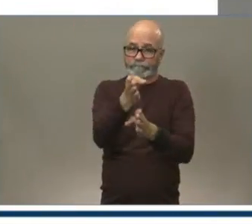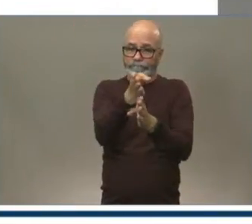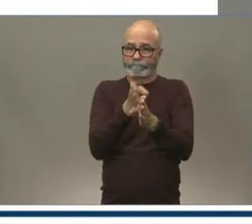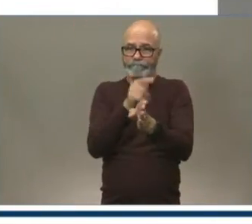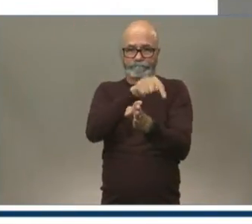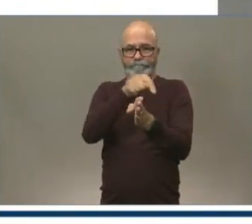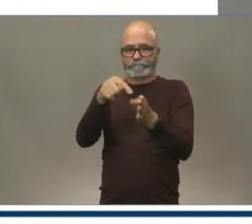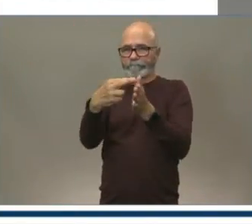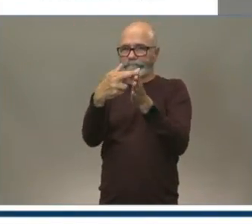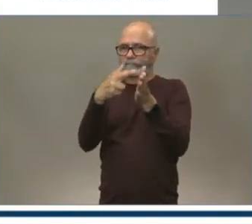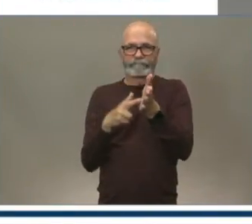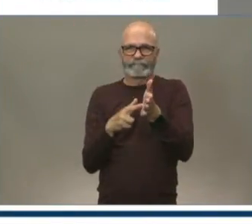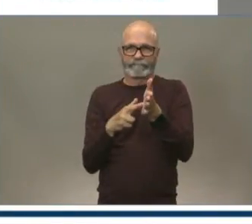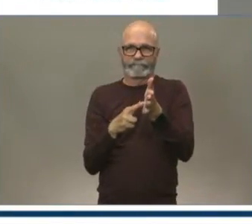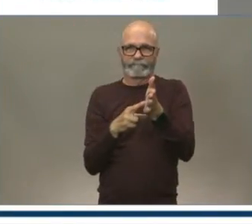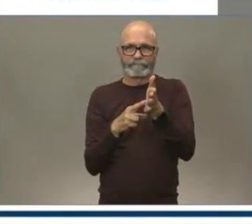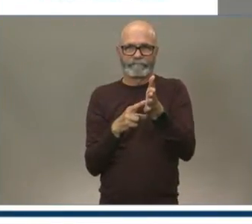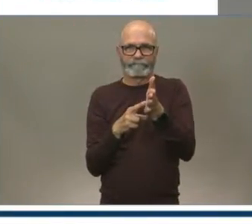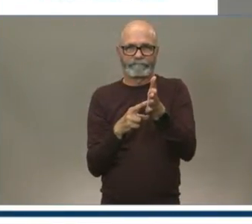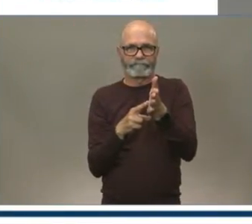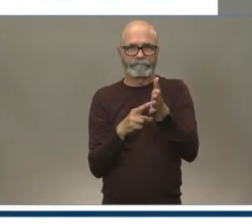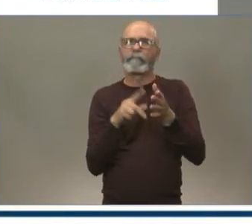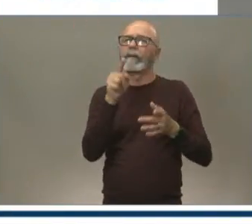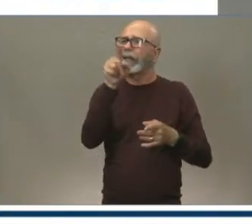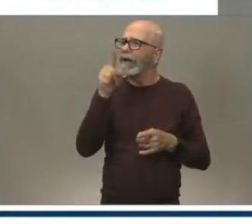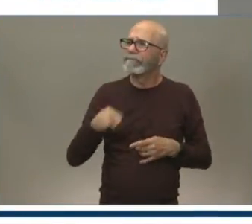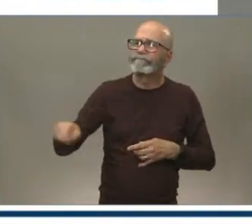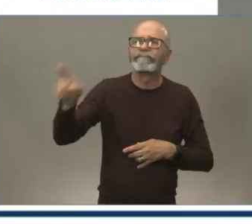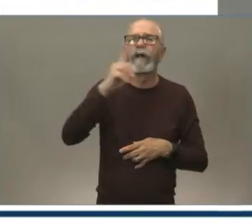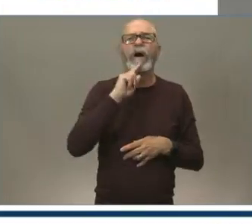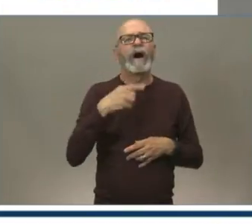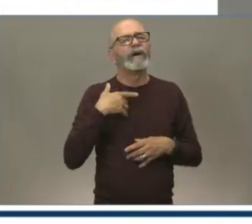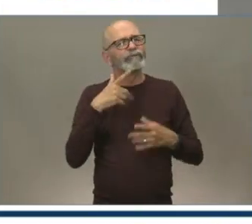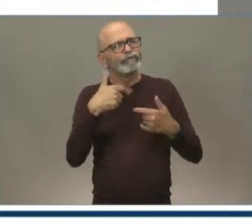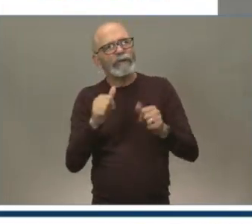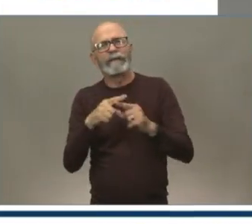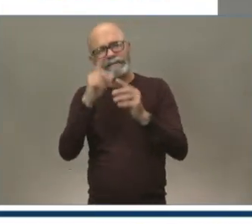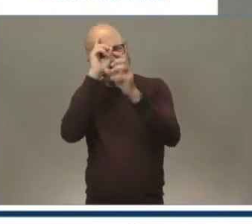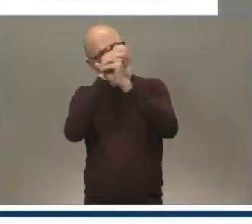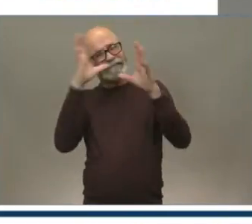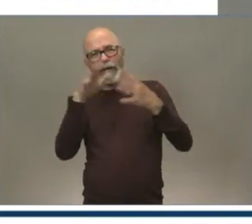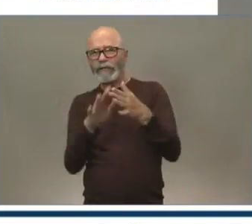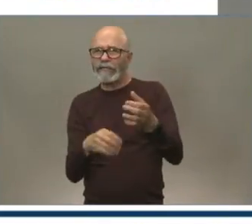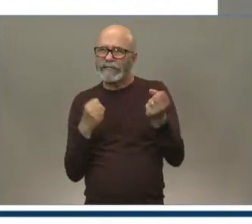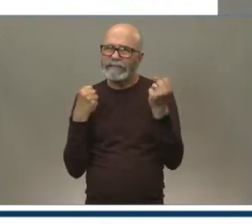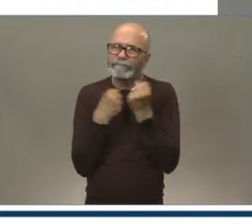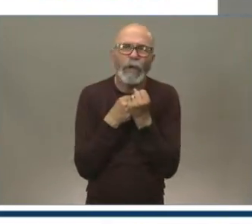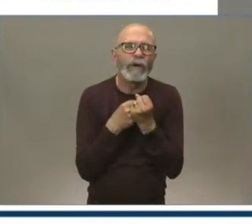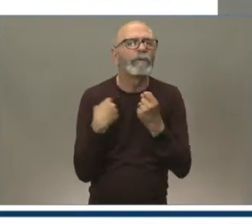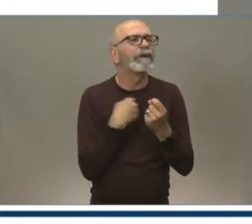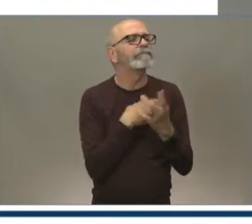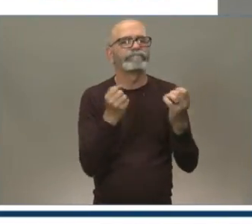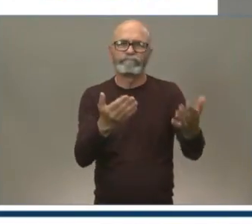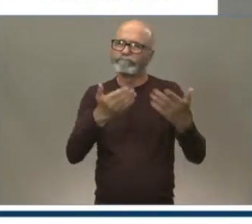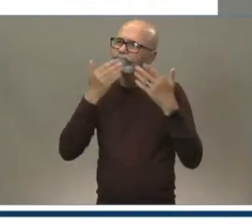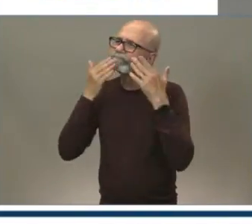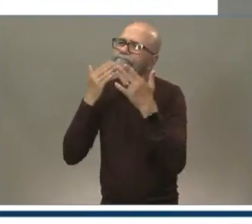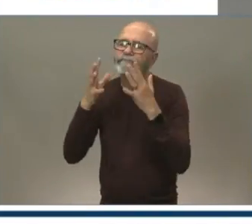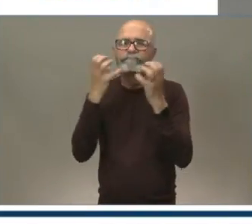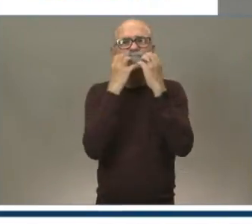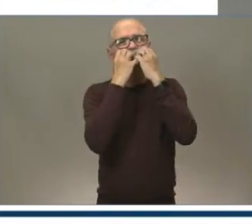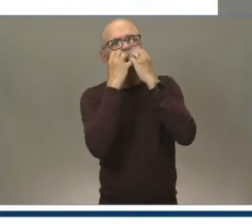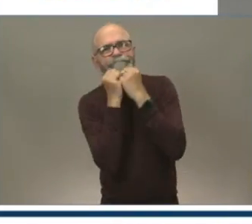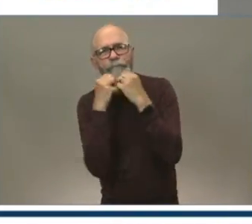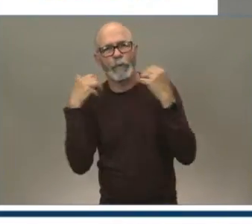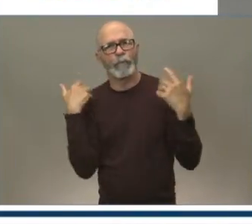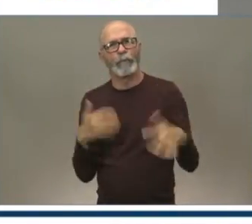support, hard work, and commitment to keeping Nova Scotia one of the safest places in the world. We have been at this a very